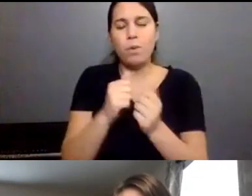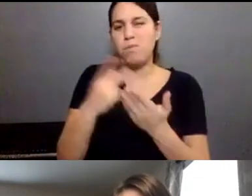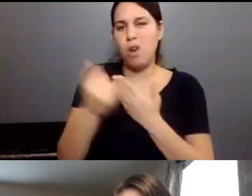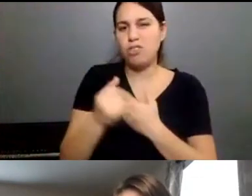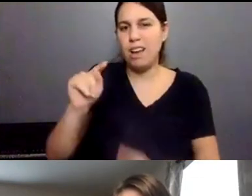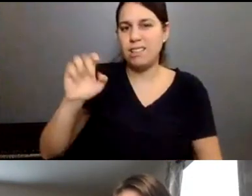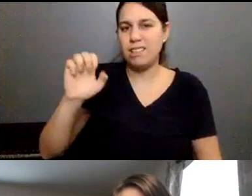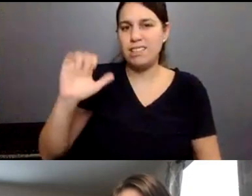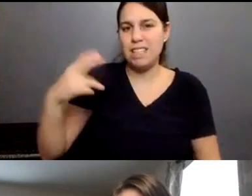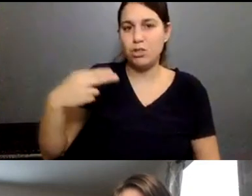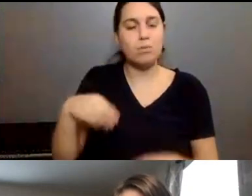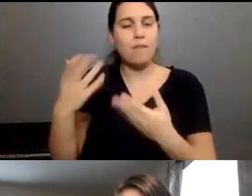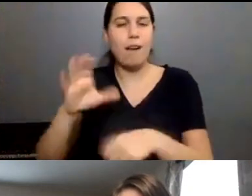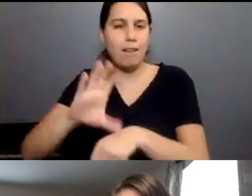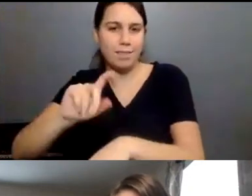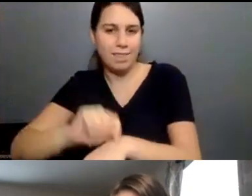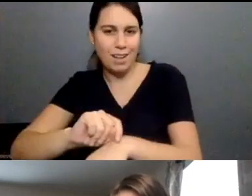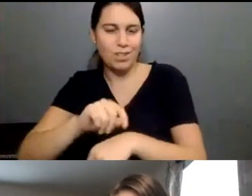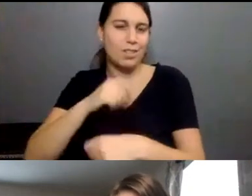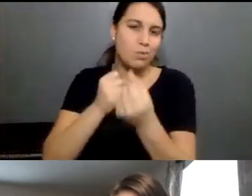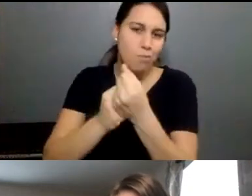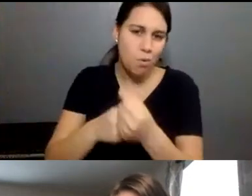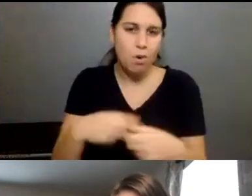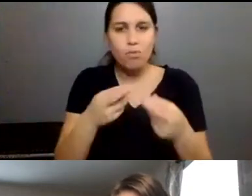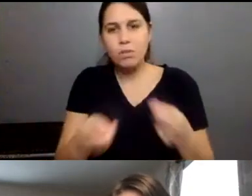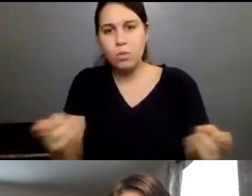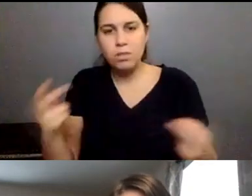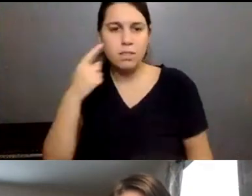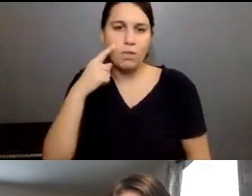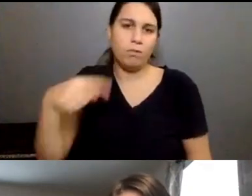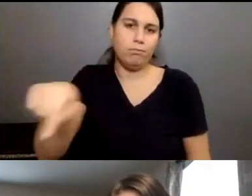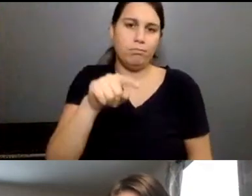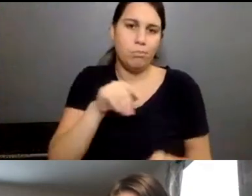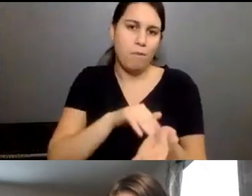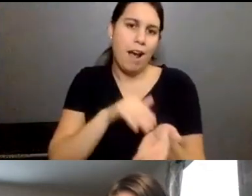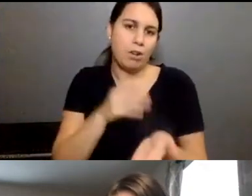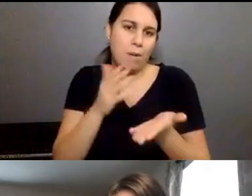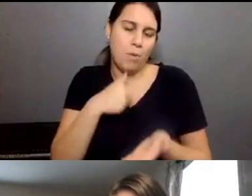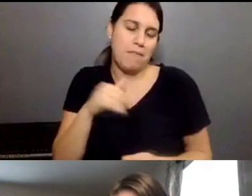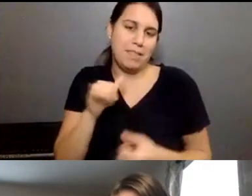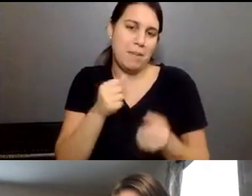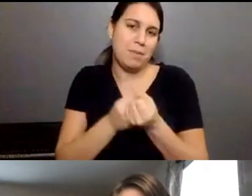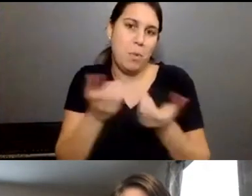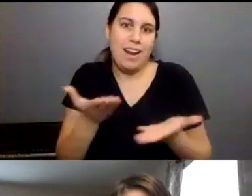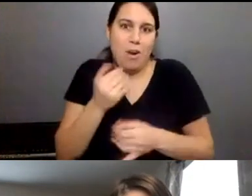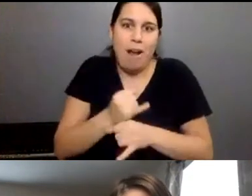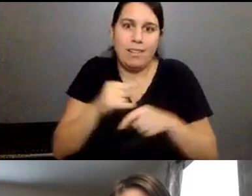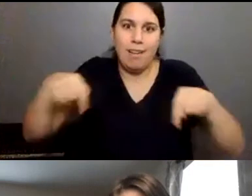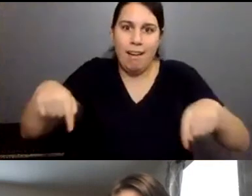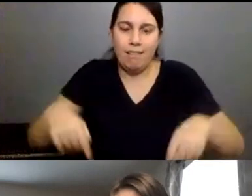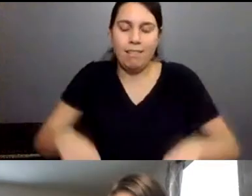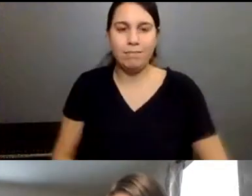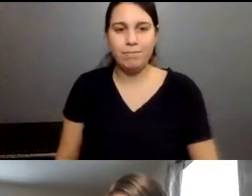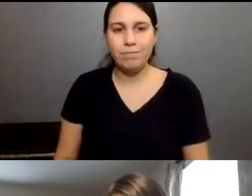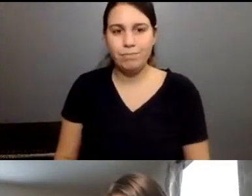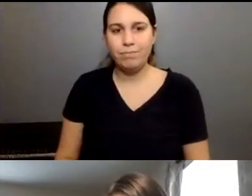providing consultation and support and resources for providers who may not have the same on-site resources available. So